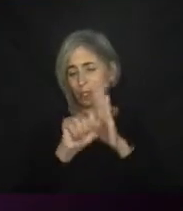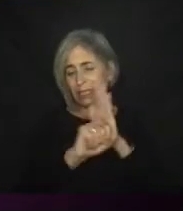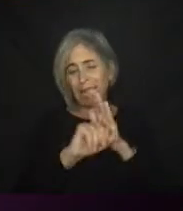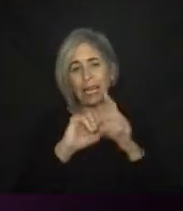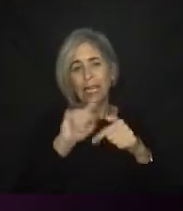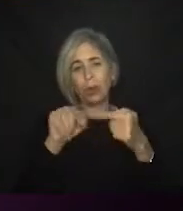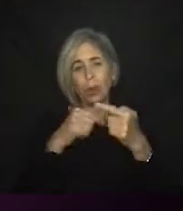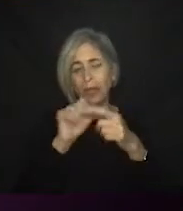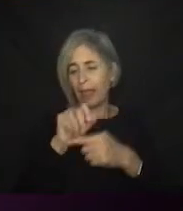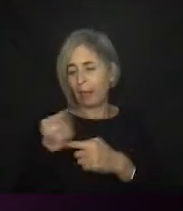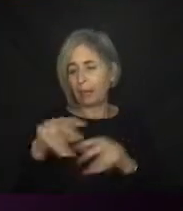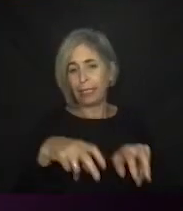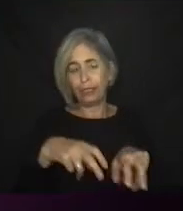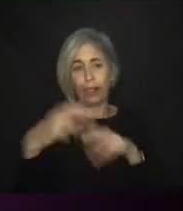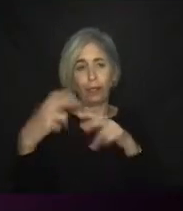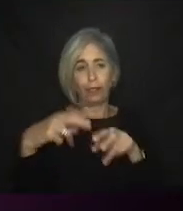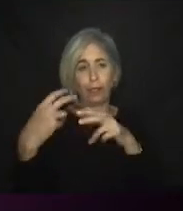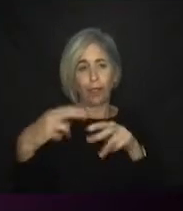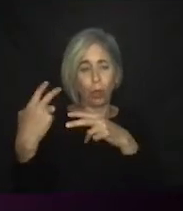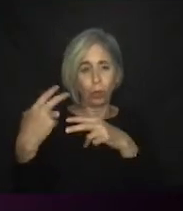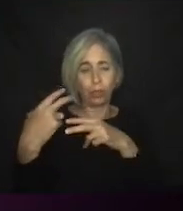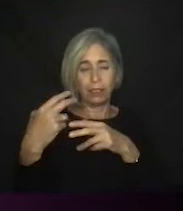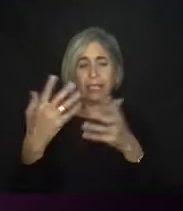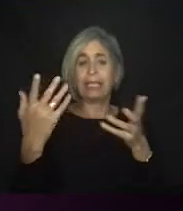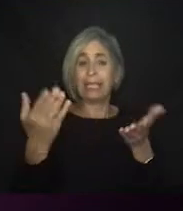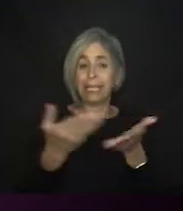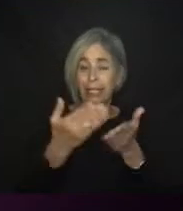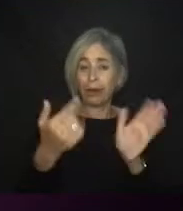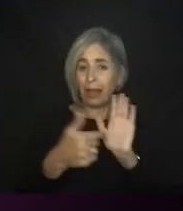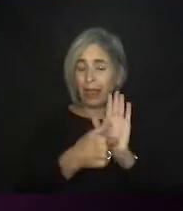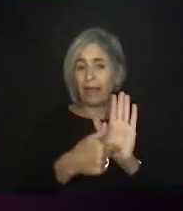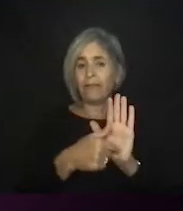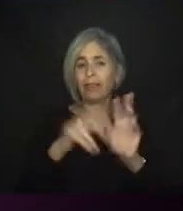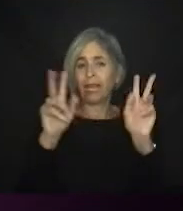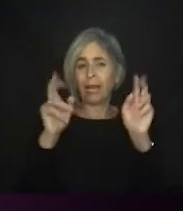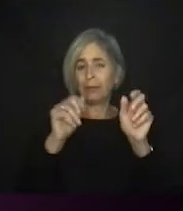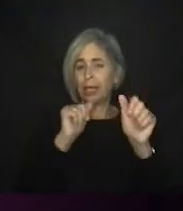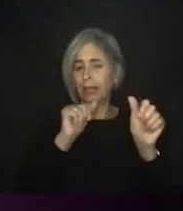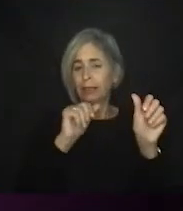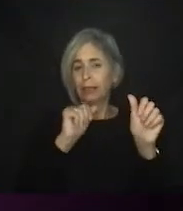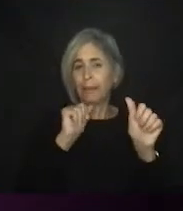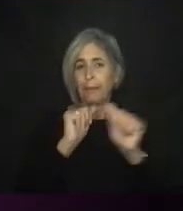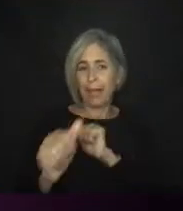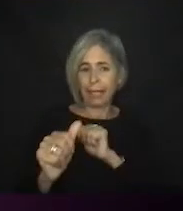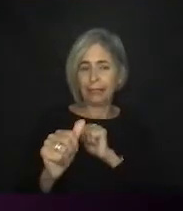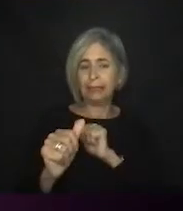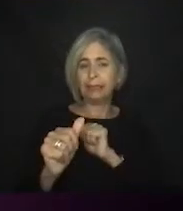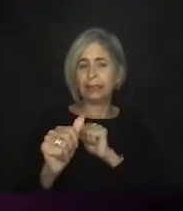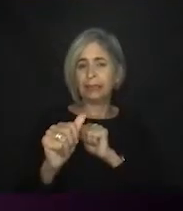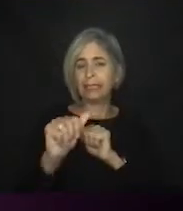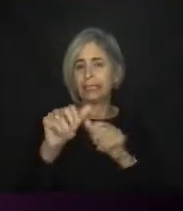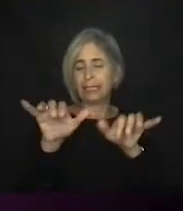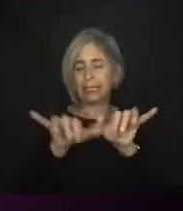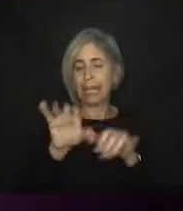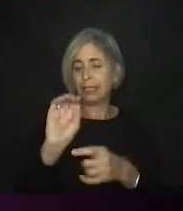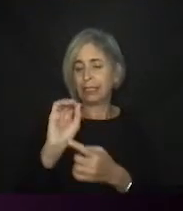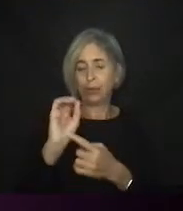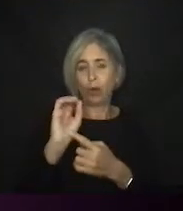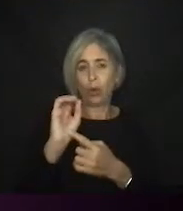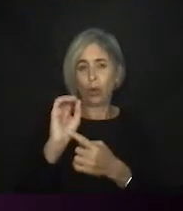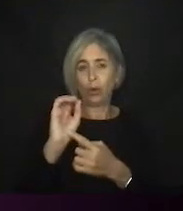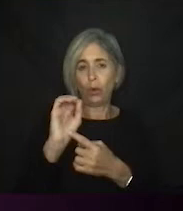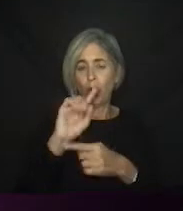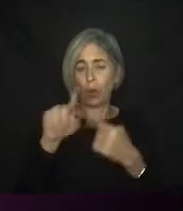be in when your application loads. So here I have an object passed into initial at scale 0. So when